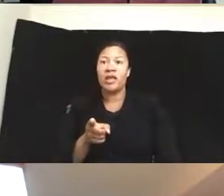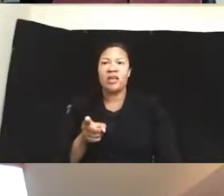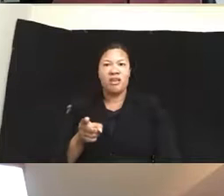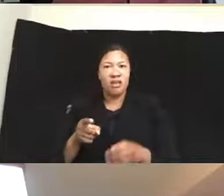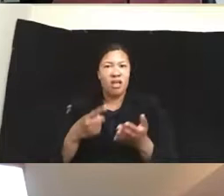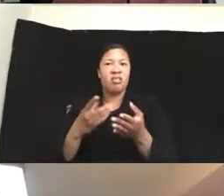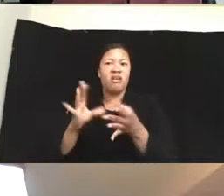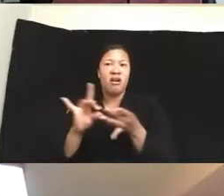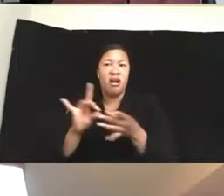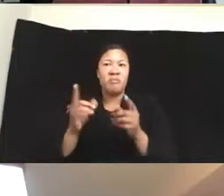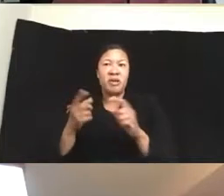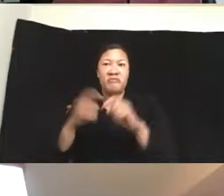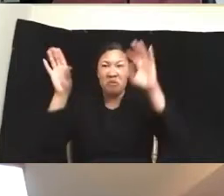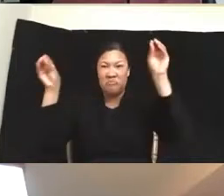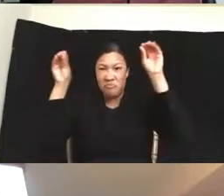that office,